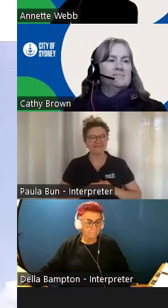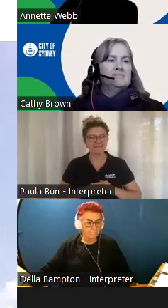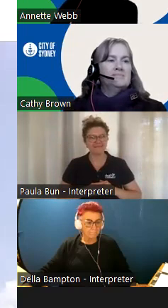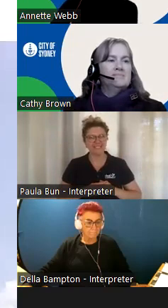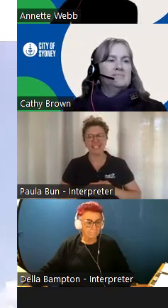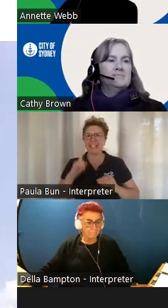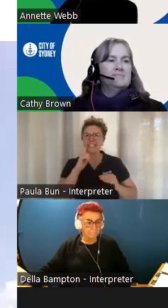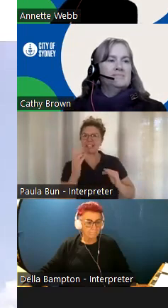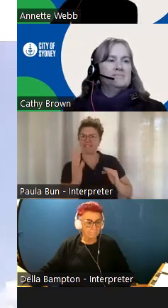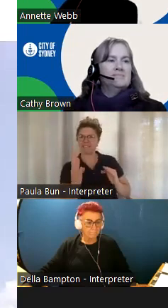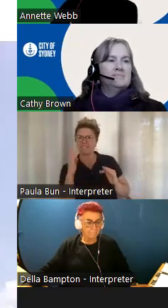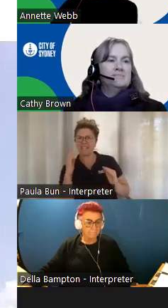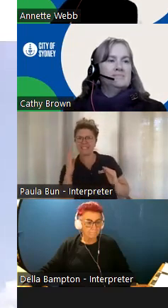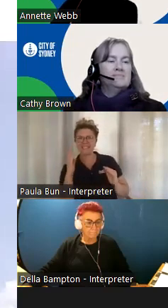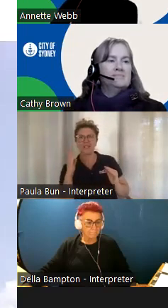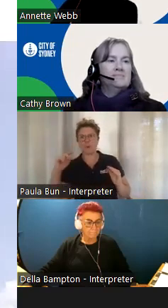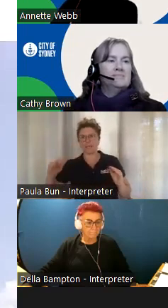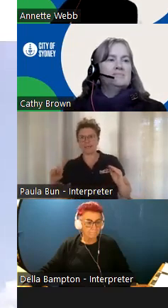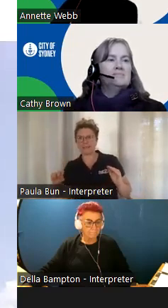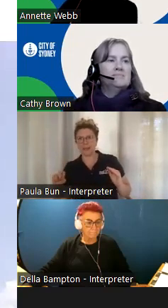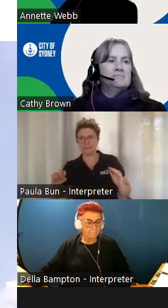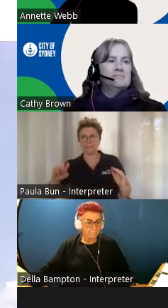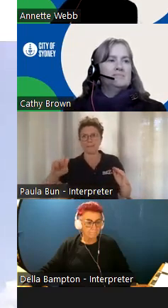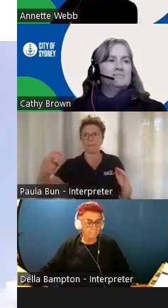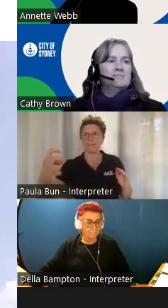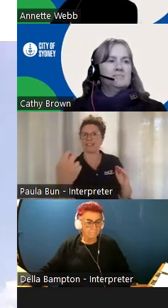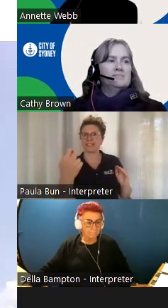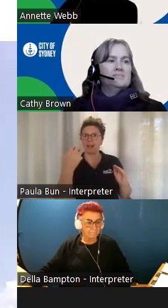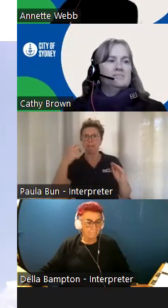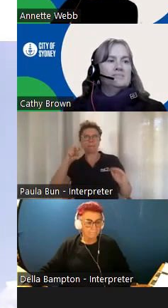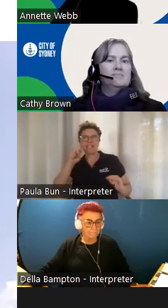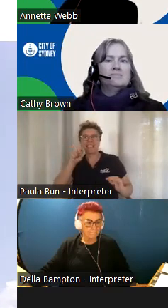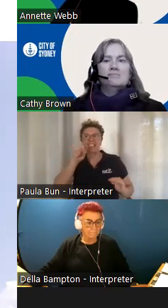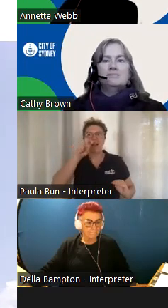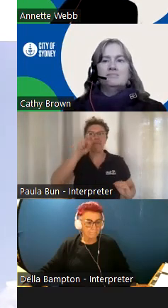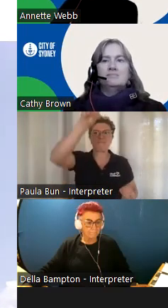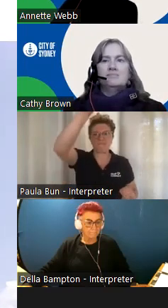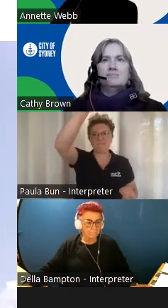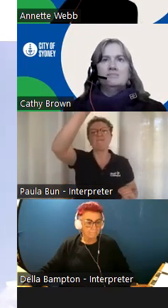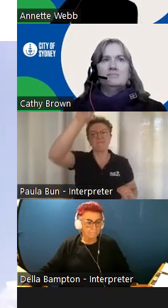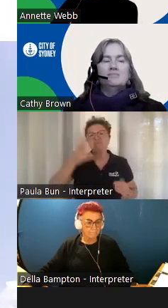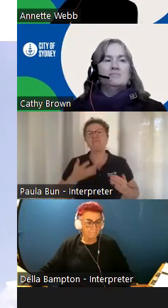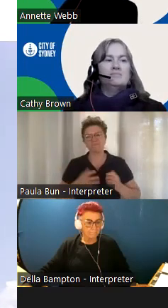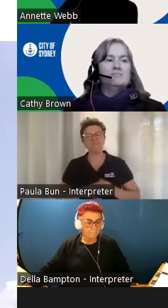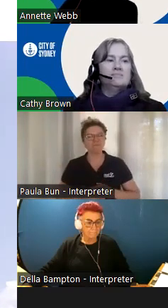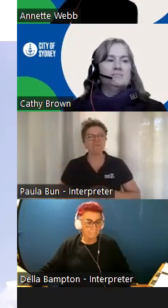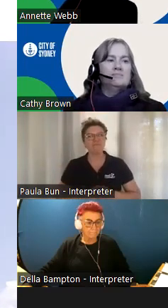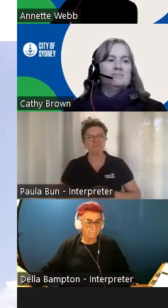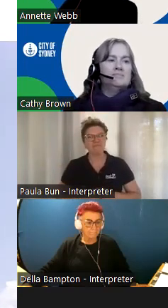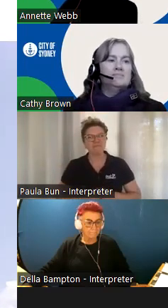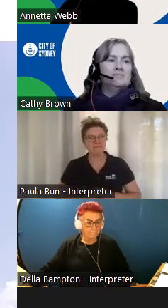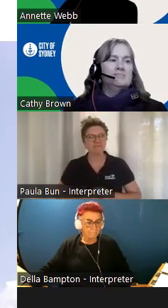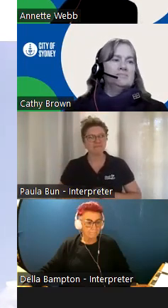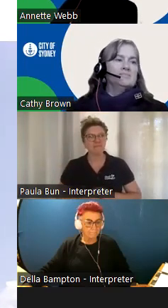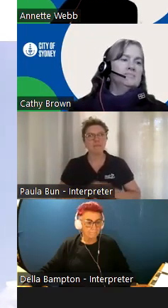fence here is the stairs to get up to the apartment, and then there's this second set of stairs to get into the front door of the apartment,